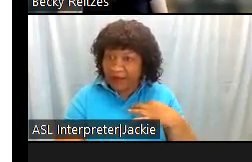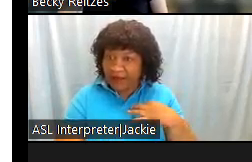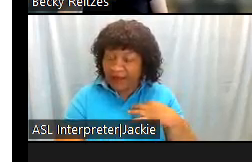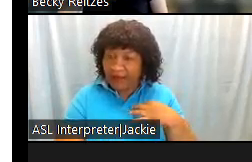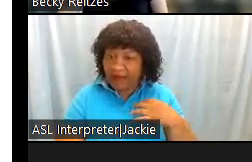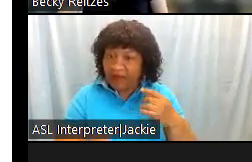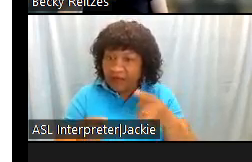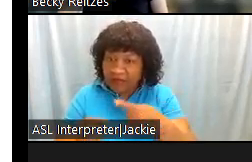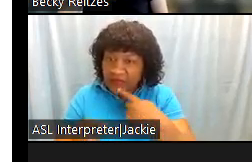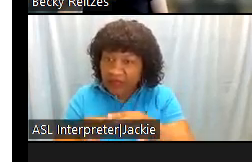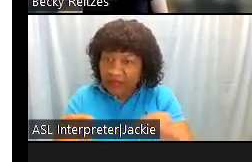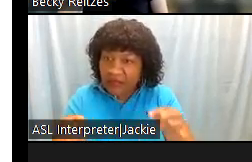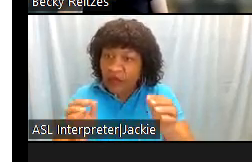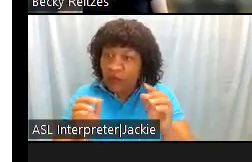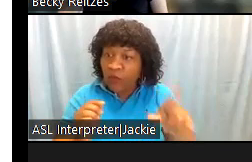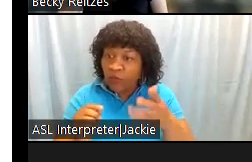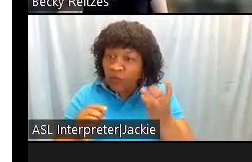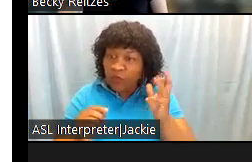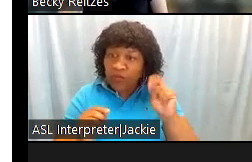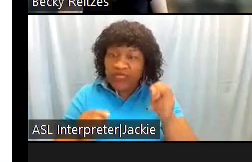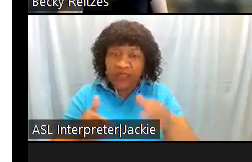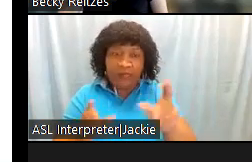when asking when are they going to let people